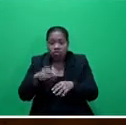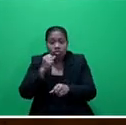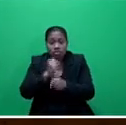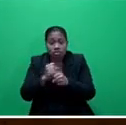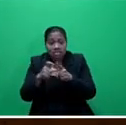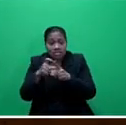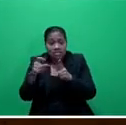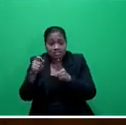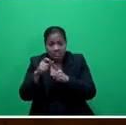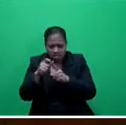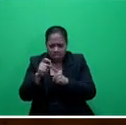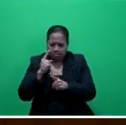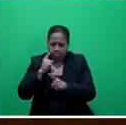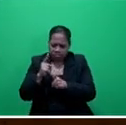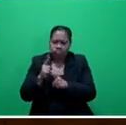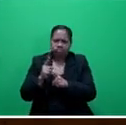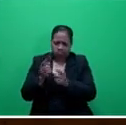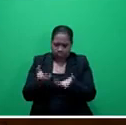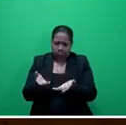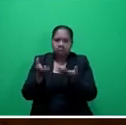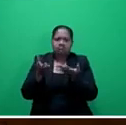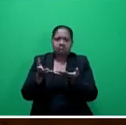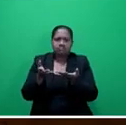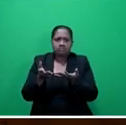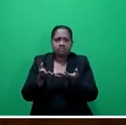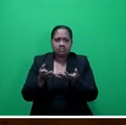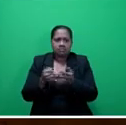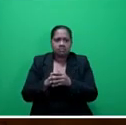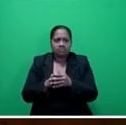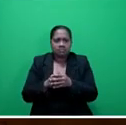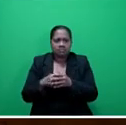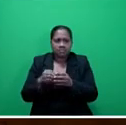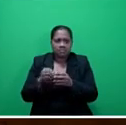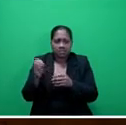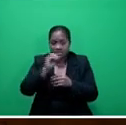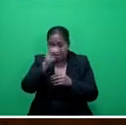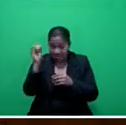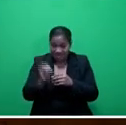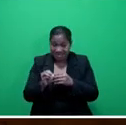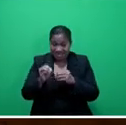was also noted, with the gross premium as a percentage of GDP